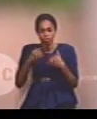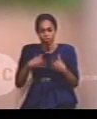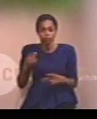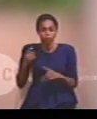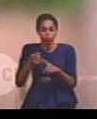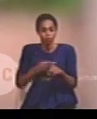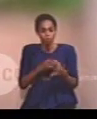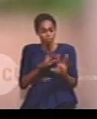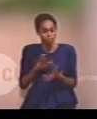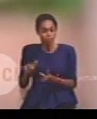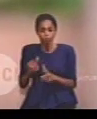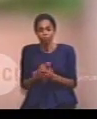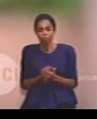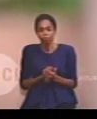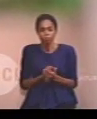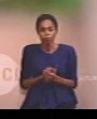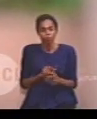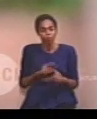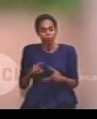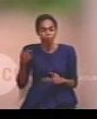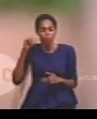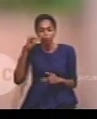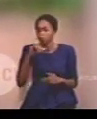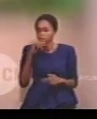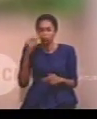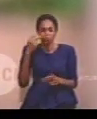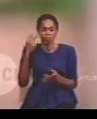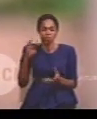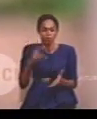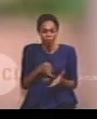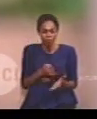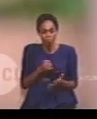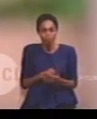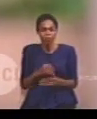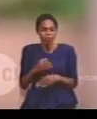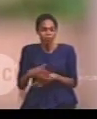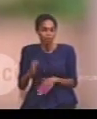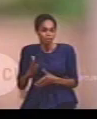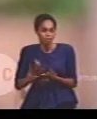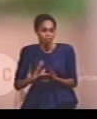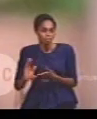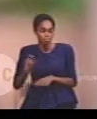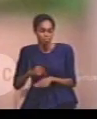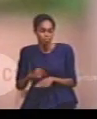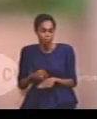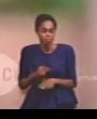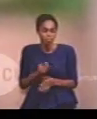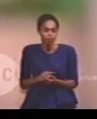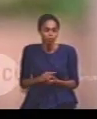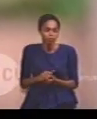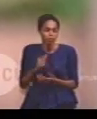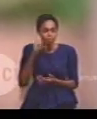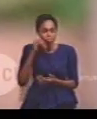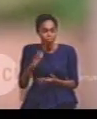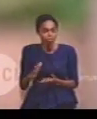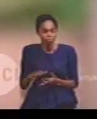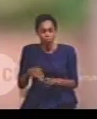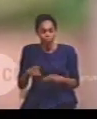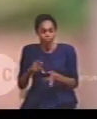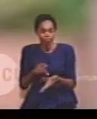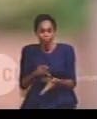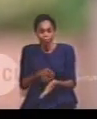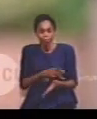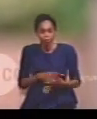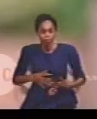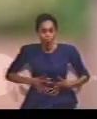thought maybe it's delaying. So after some time, I reluctantly took a pregnancy test that